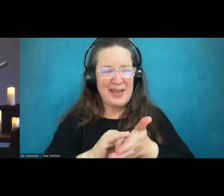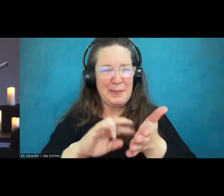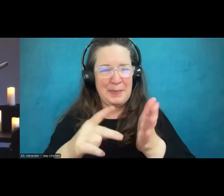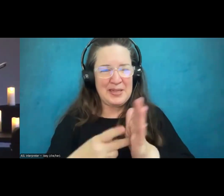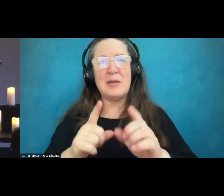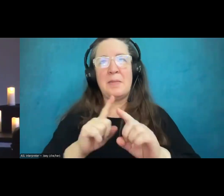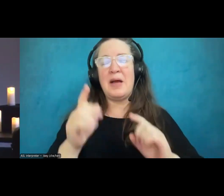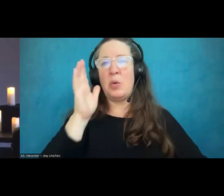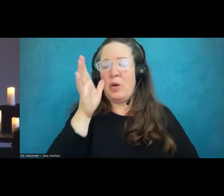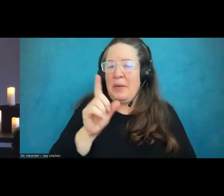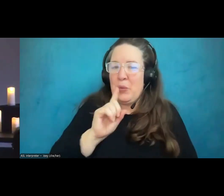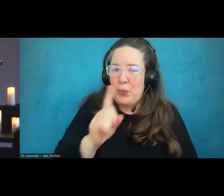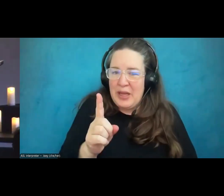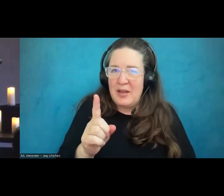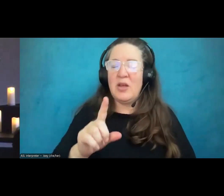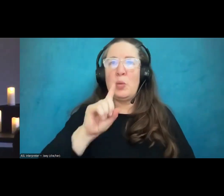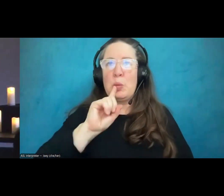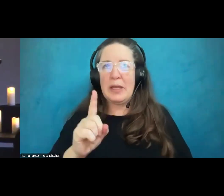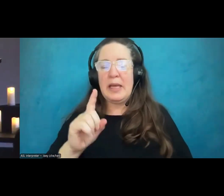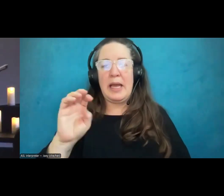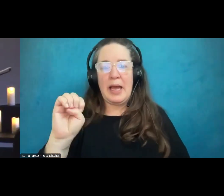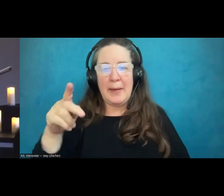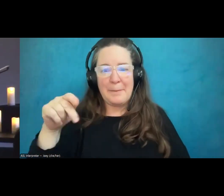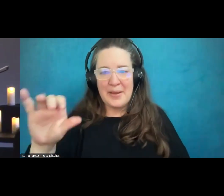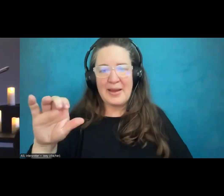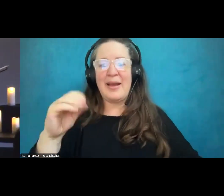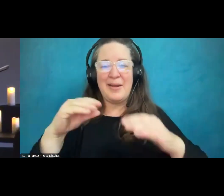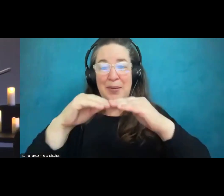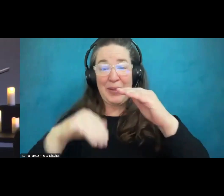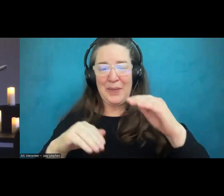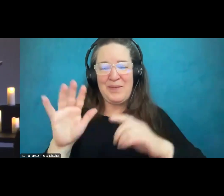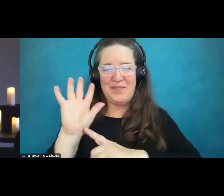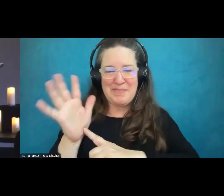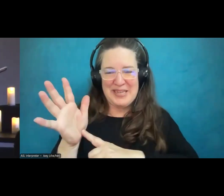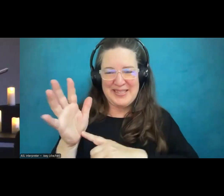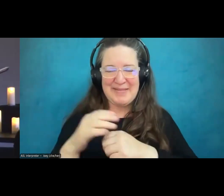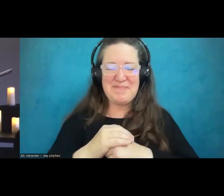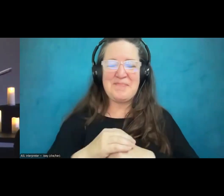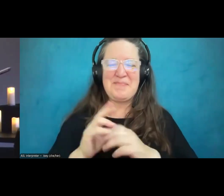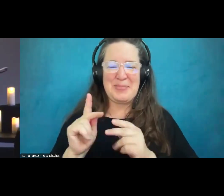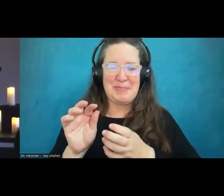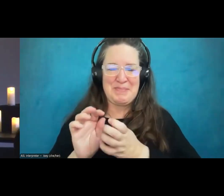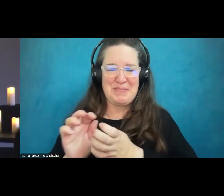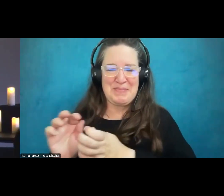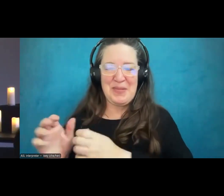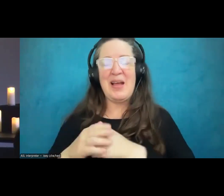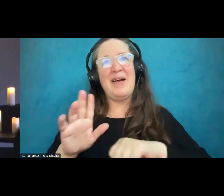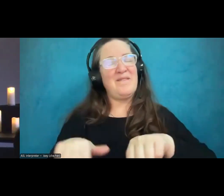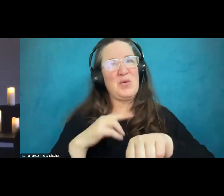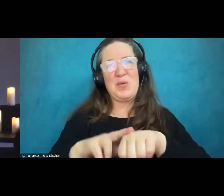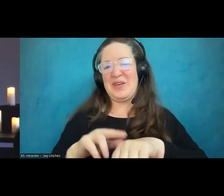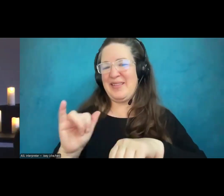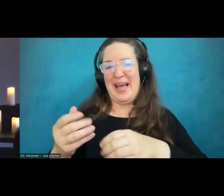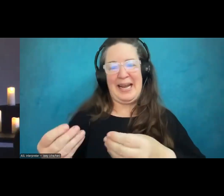super epic, and less than 5 minutes. So, of course, I gave myself writer's block, and I